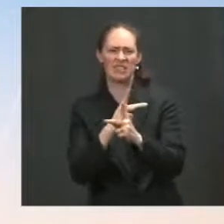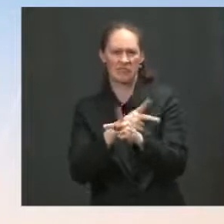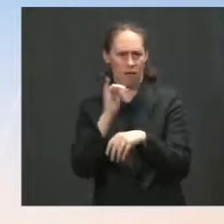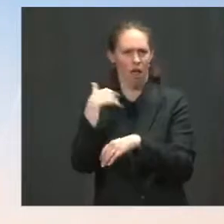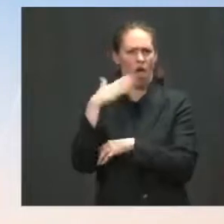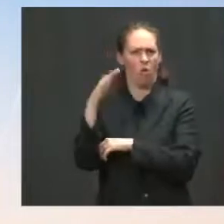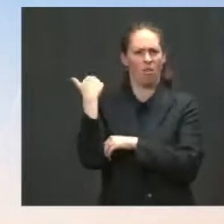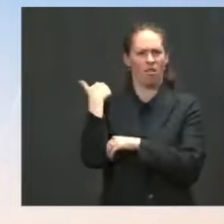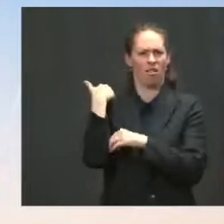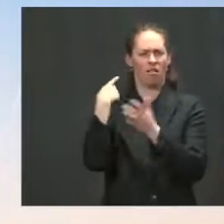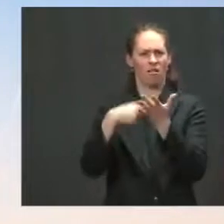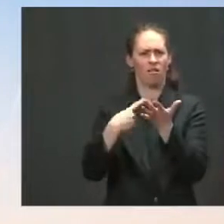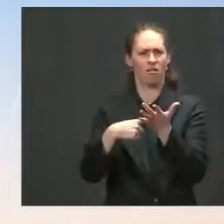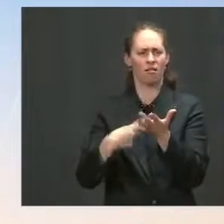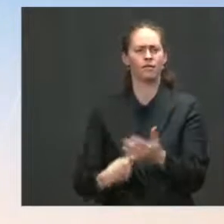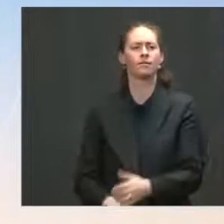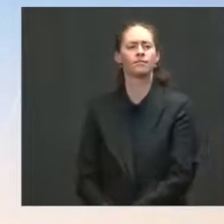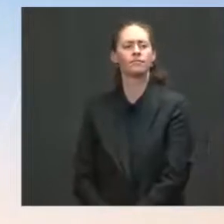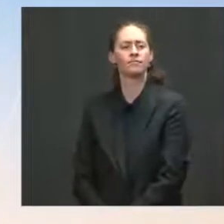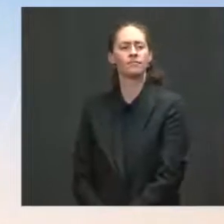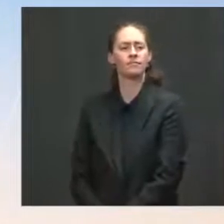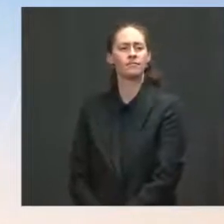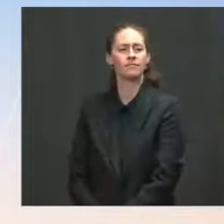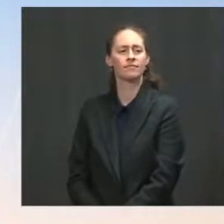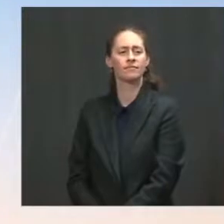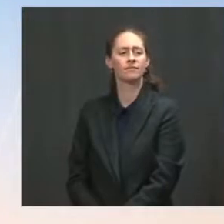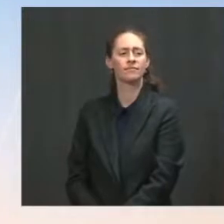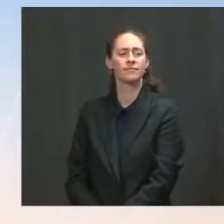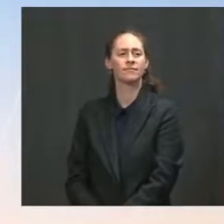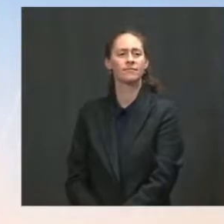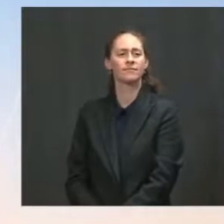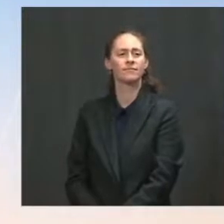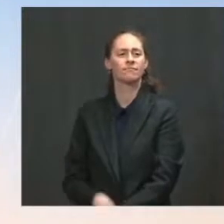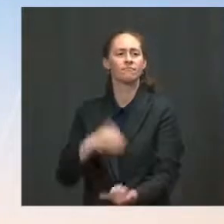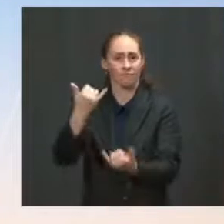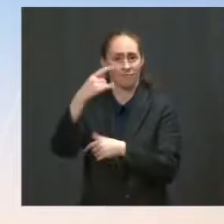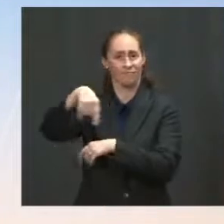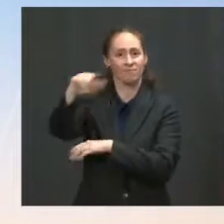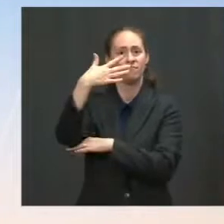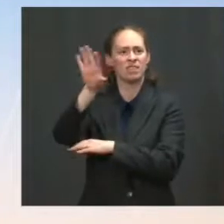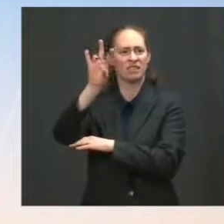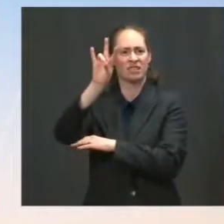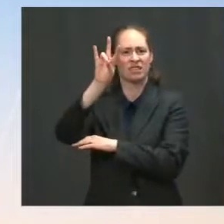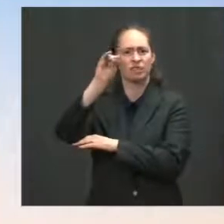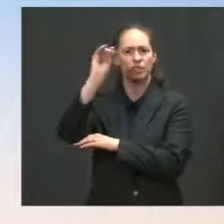as you said, 70% of Americans being vaccinated and CDC data showing that the